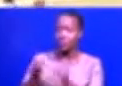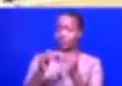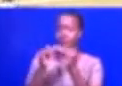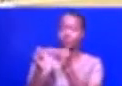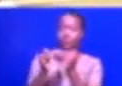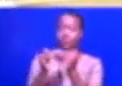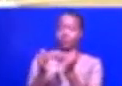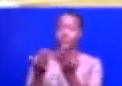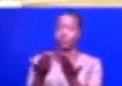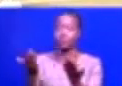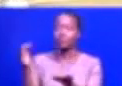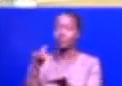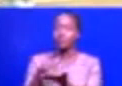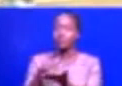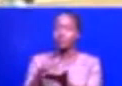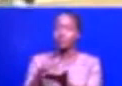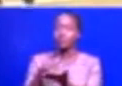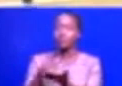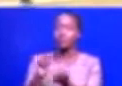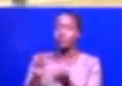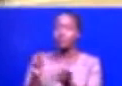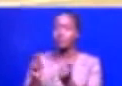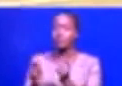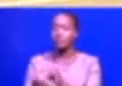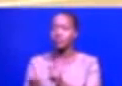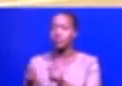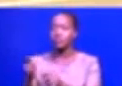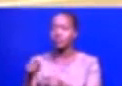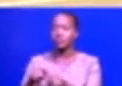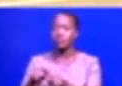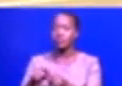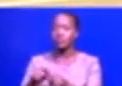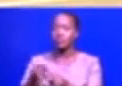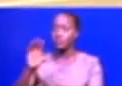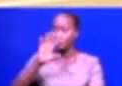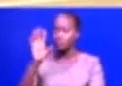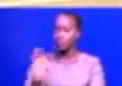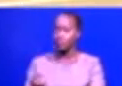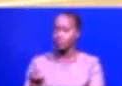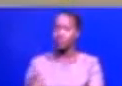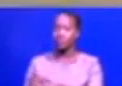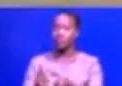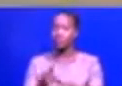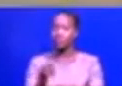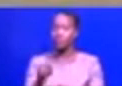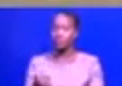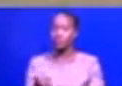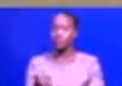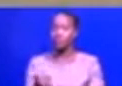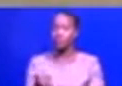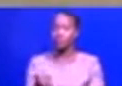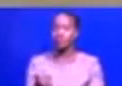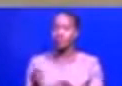that is where, again, basketball has shifted to into this continent, alongside other